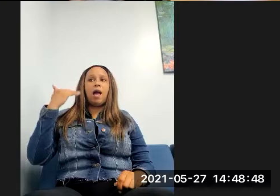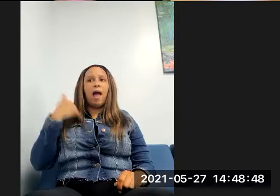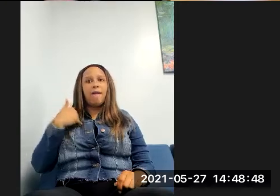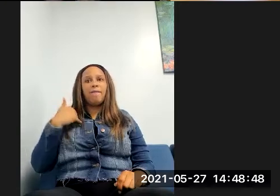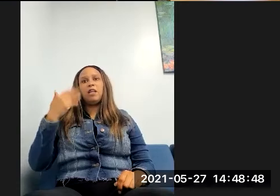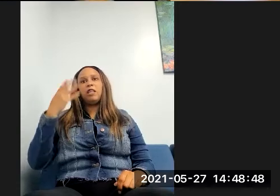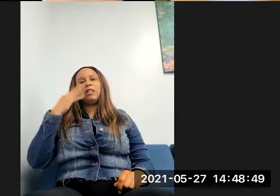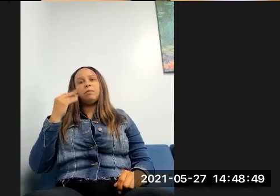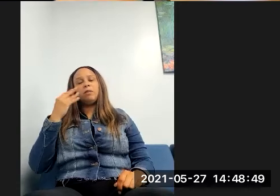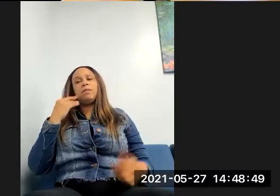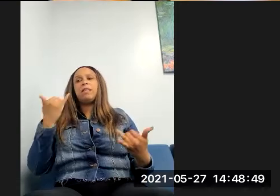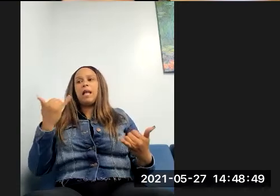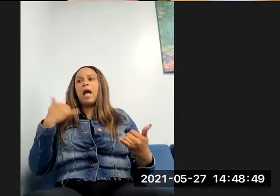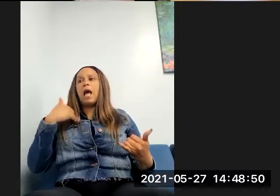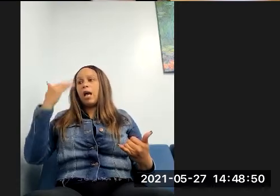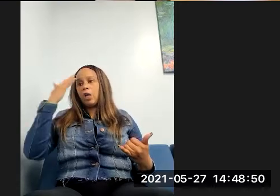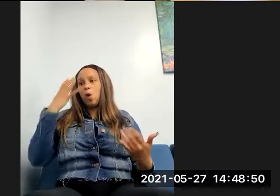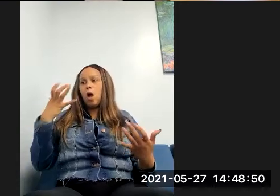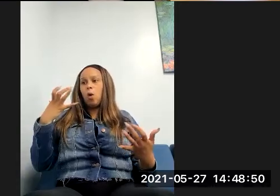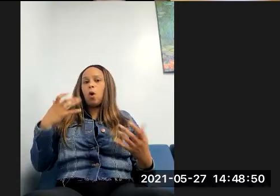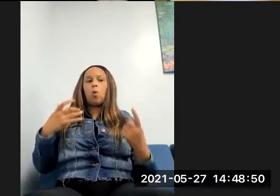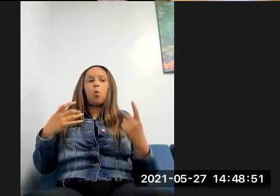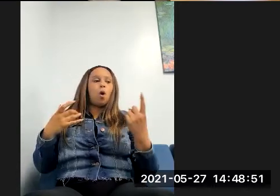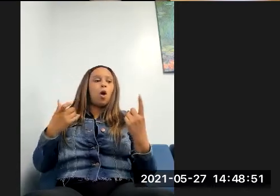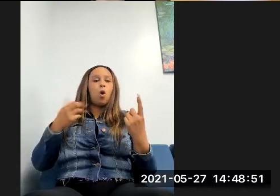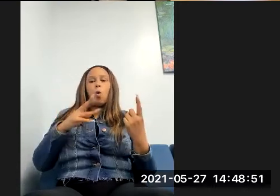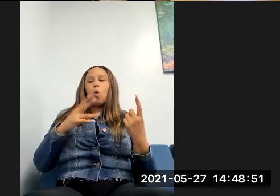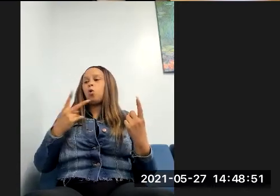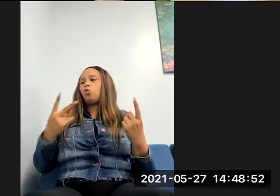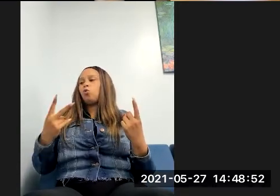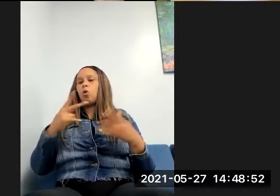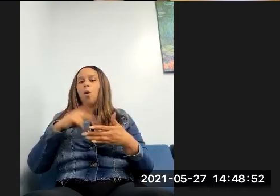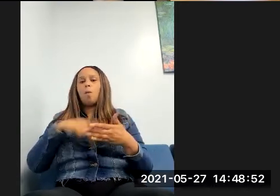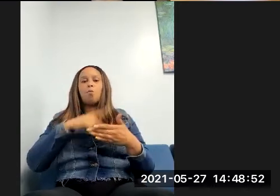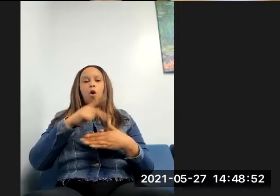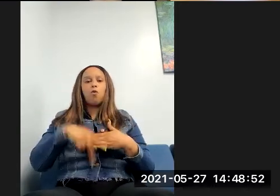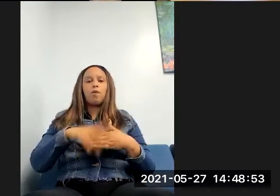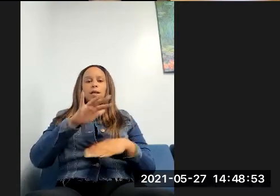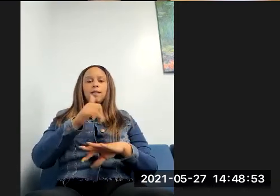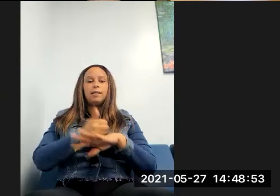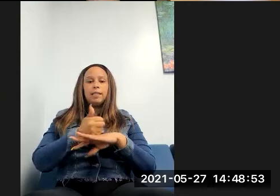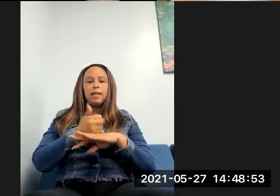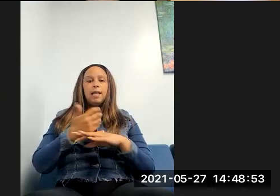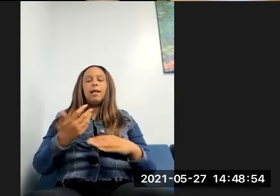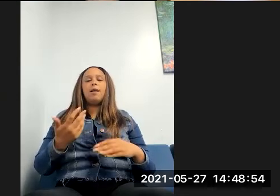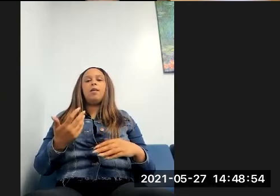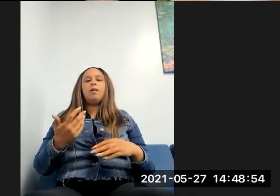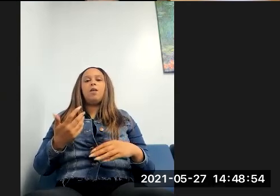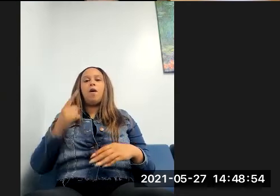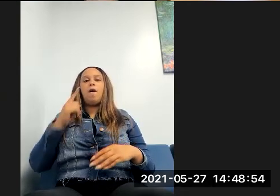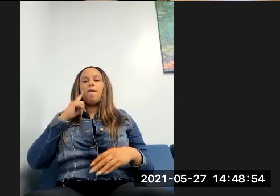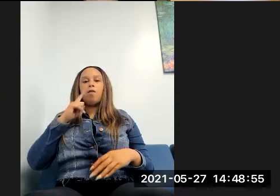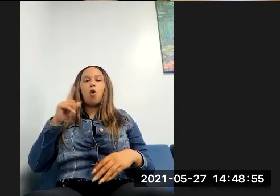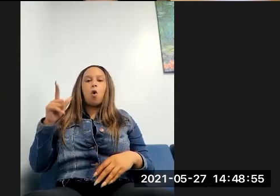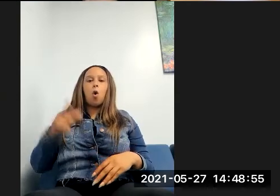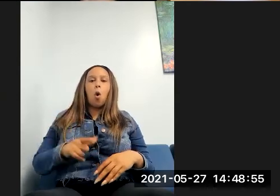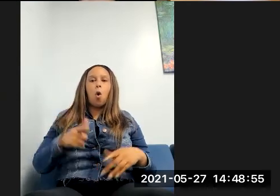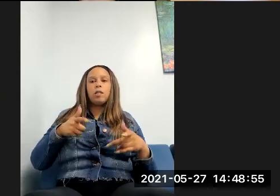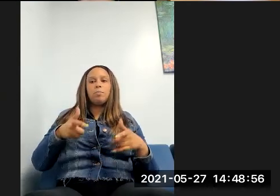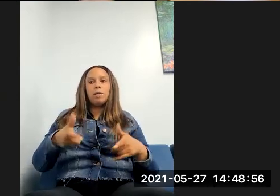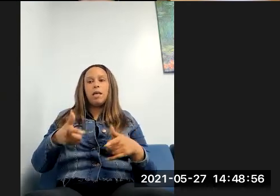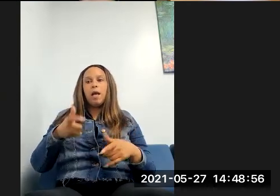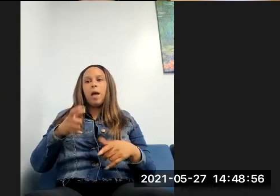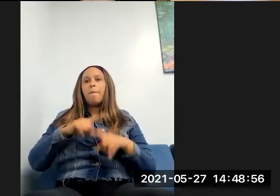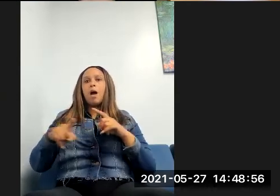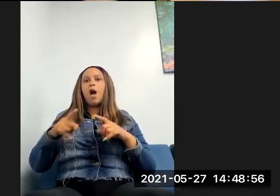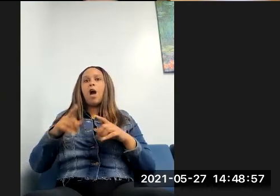hey, I want to have at least one of my programs set up to be low speed, but a lot of force, so I can